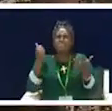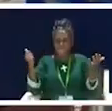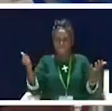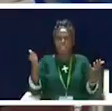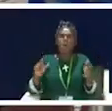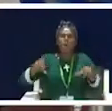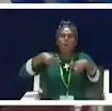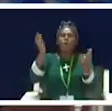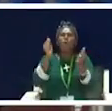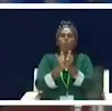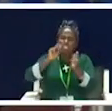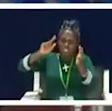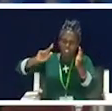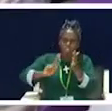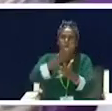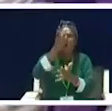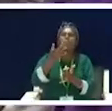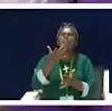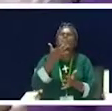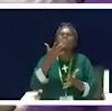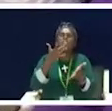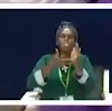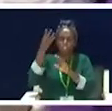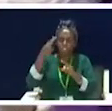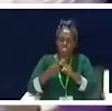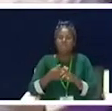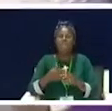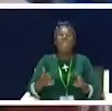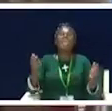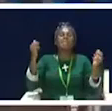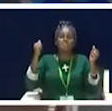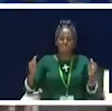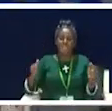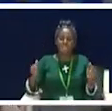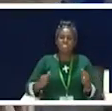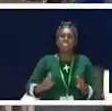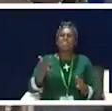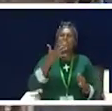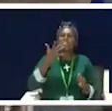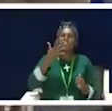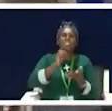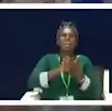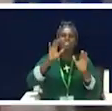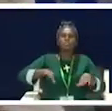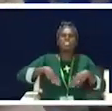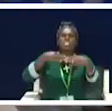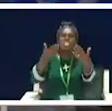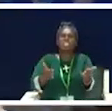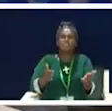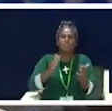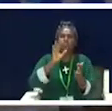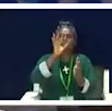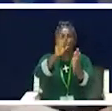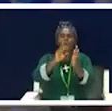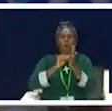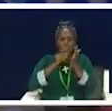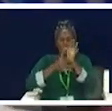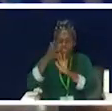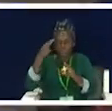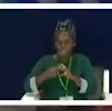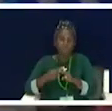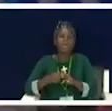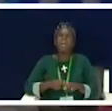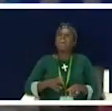In the name of Jesus. Favor that will give you your possession. Favor that will provoke